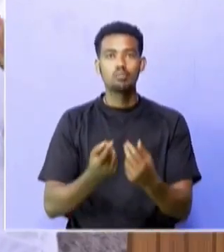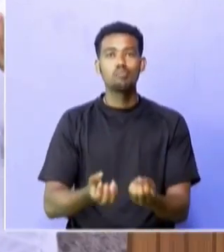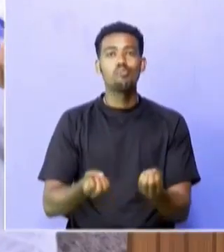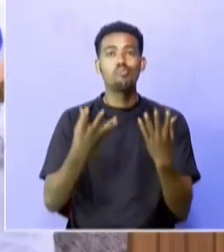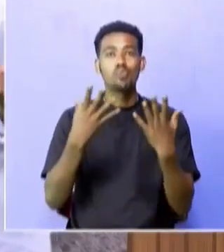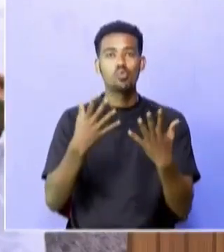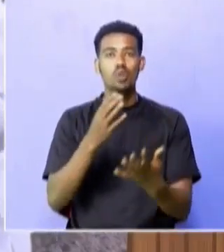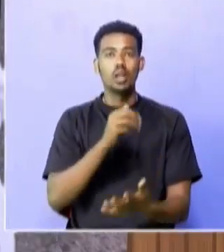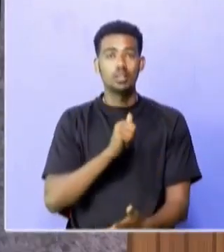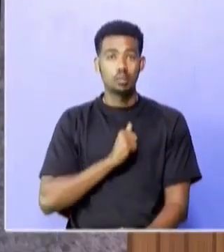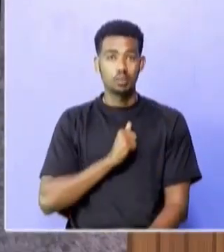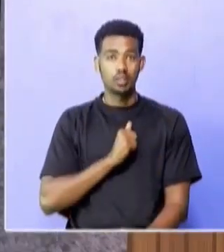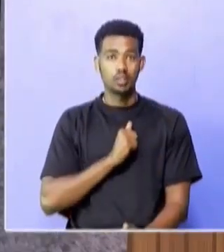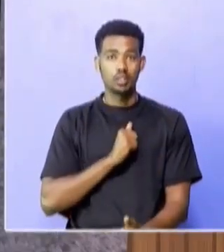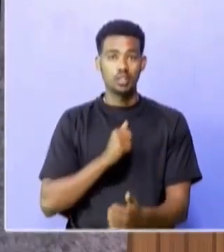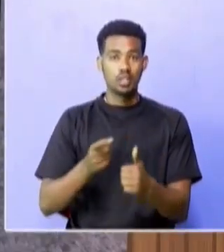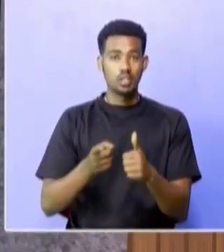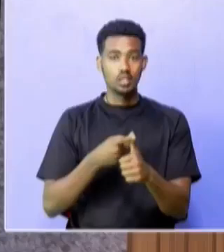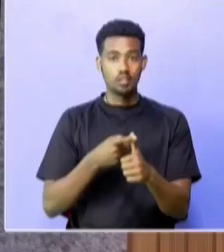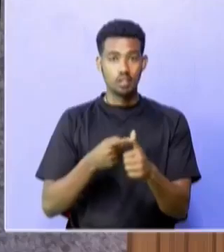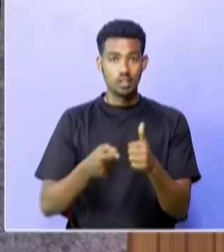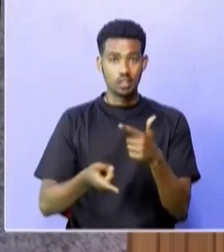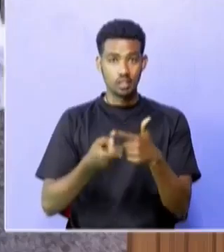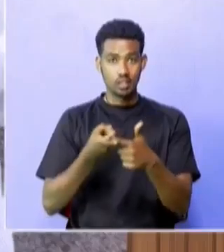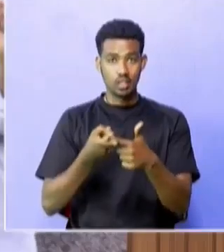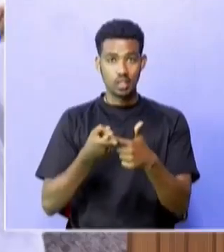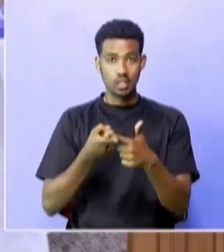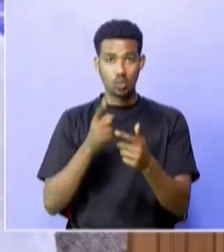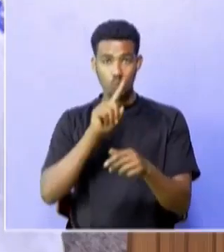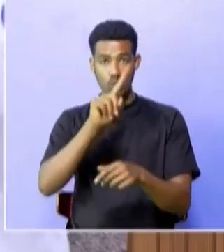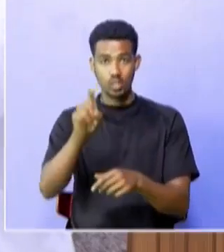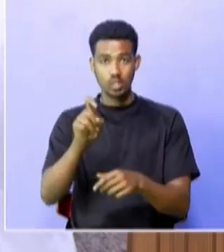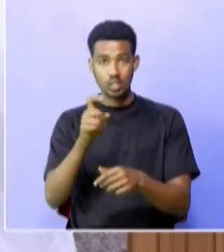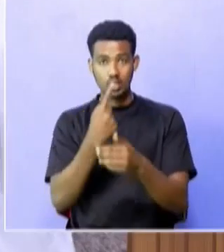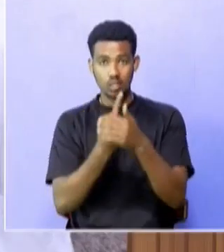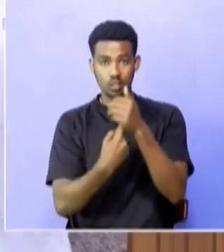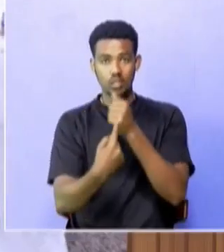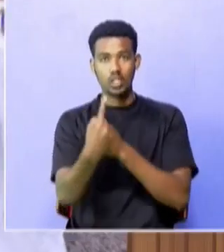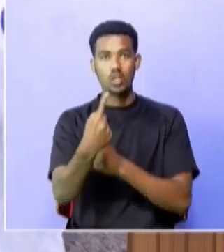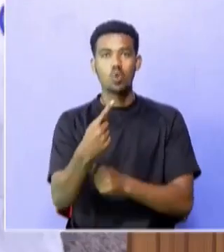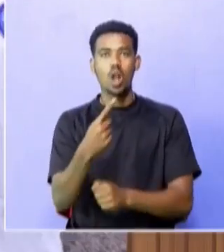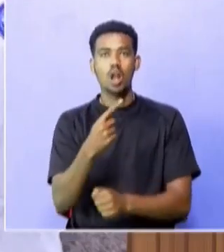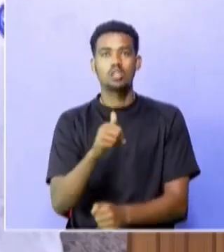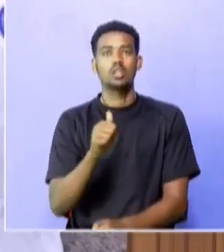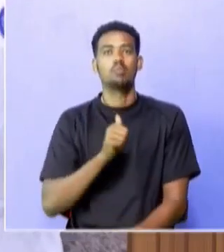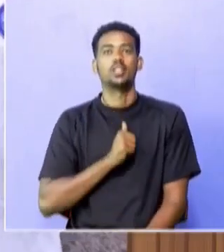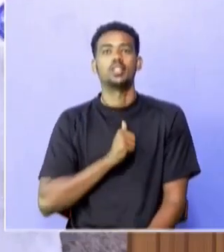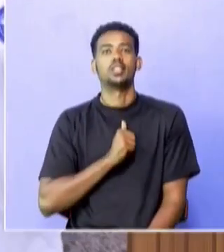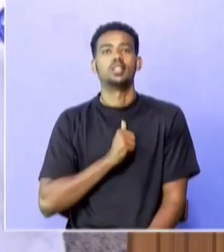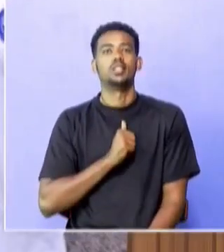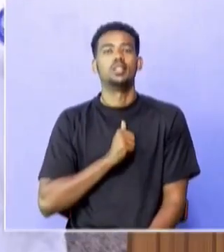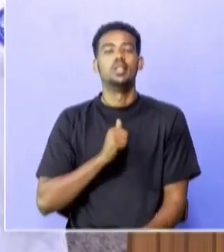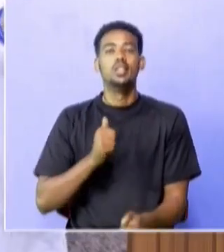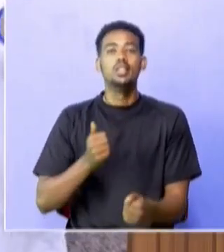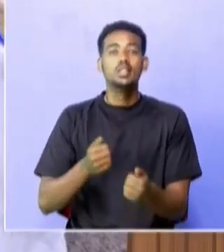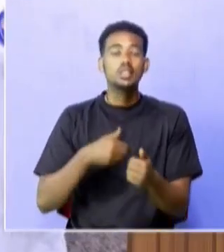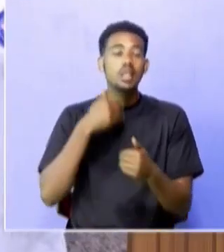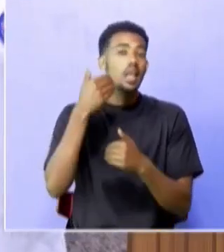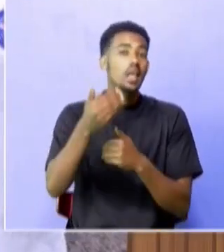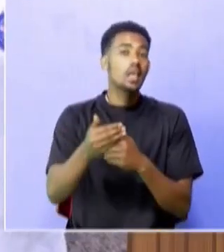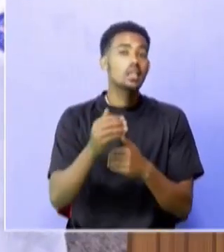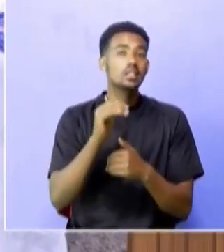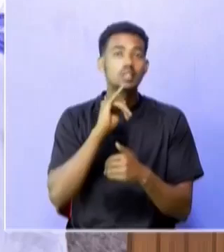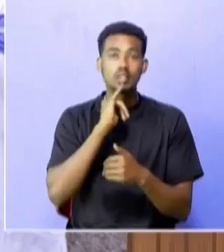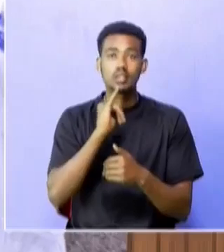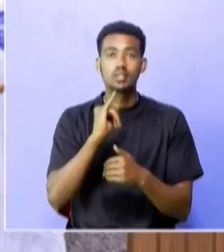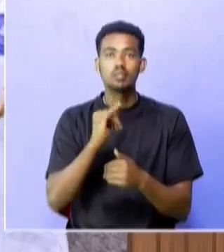them, the first question and the second question with singular subjects. So the next one is with